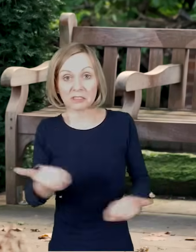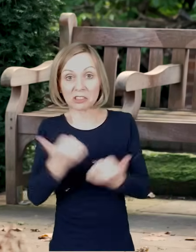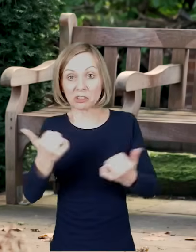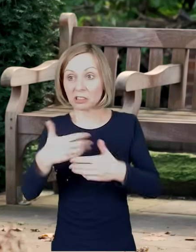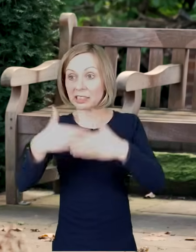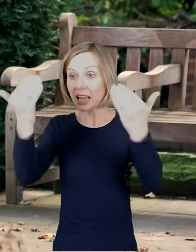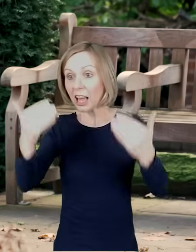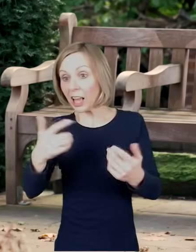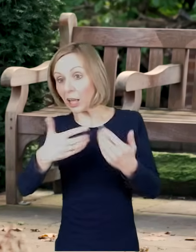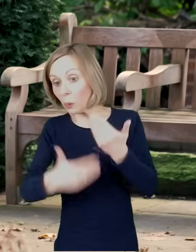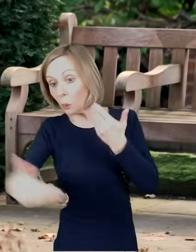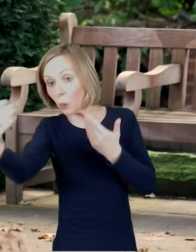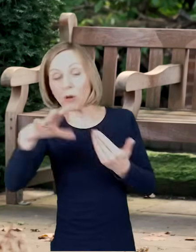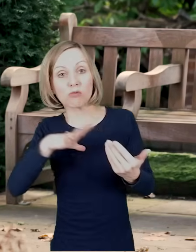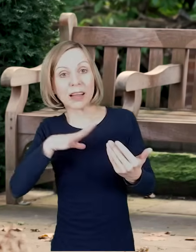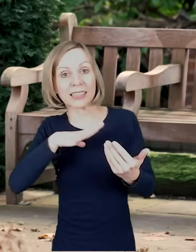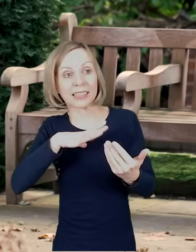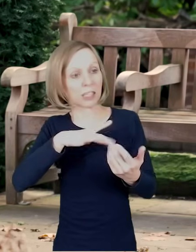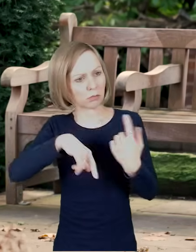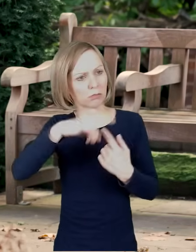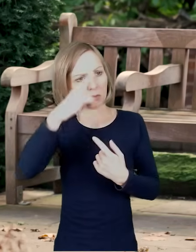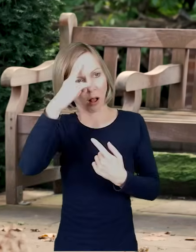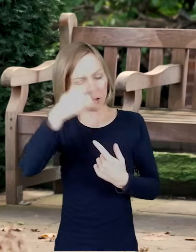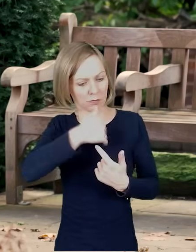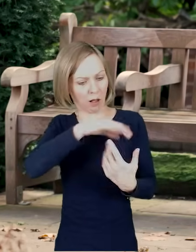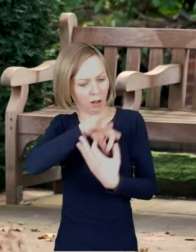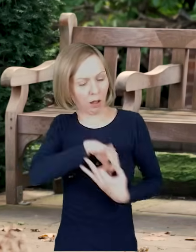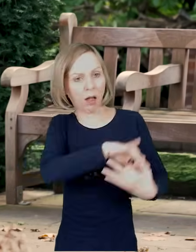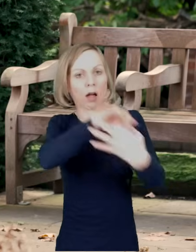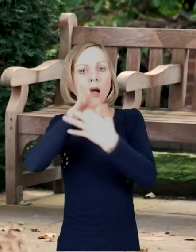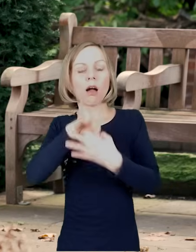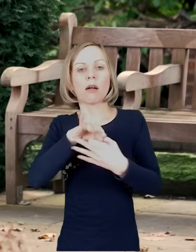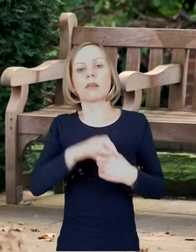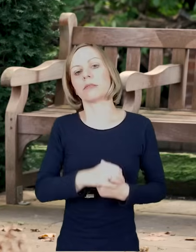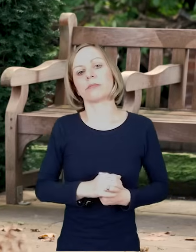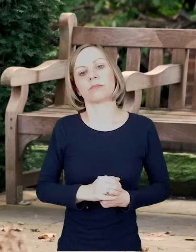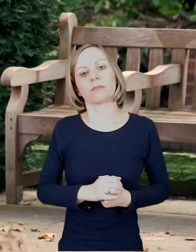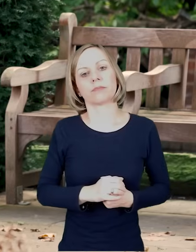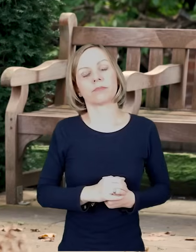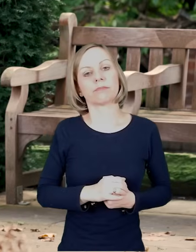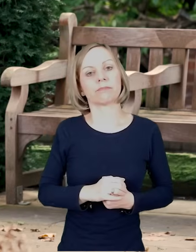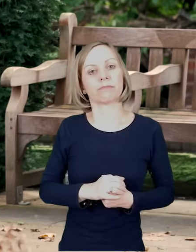The night has passed and the day lies open before us. Let us pray with one heart and mind.